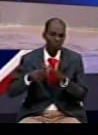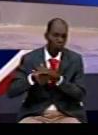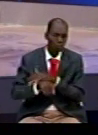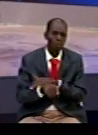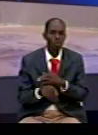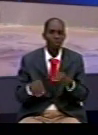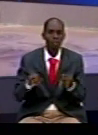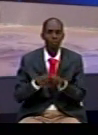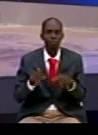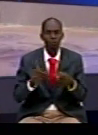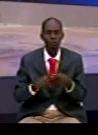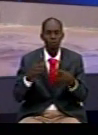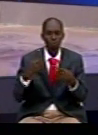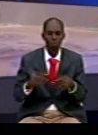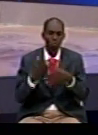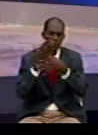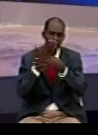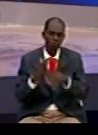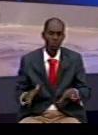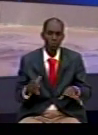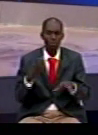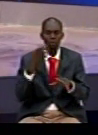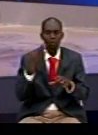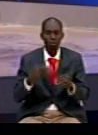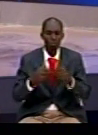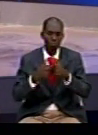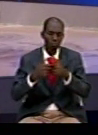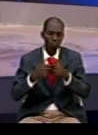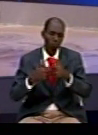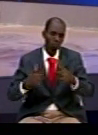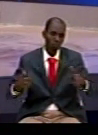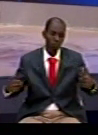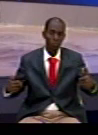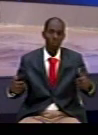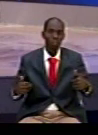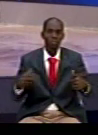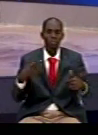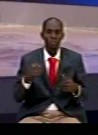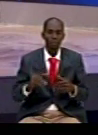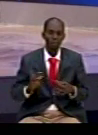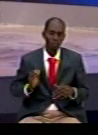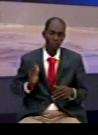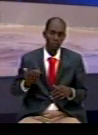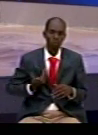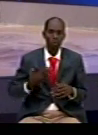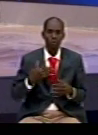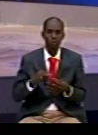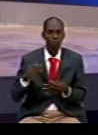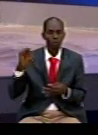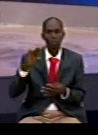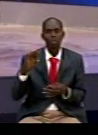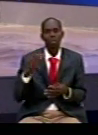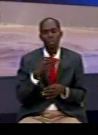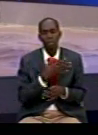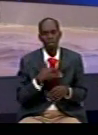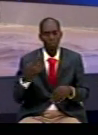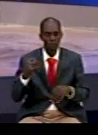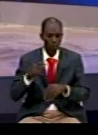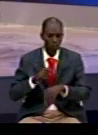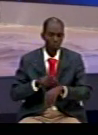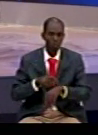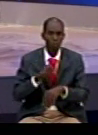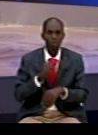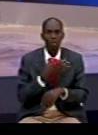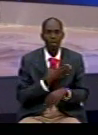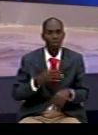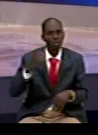dividing asunder of soul and spirit, and of the joints and marrow. And is a